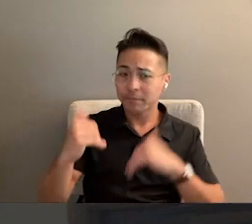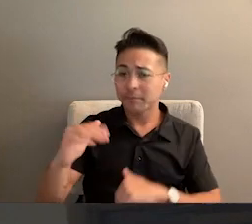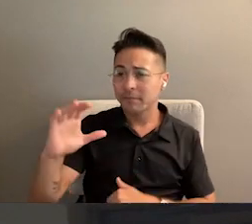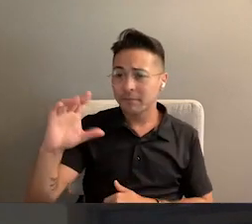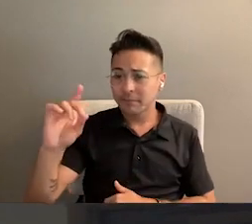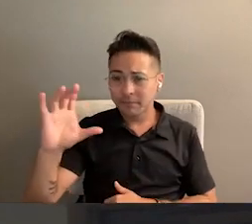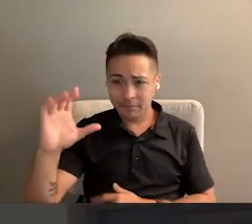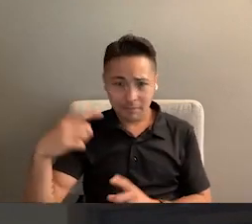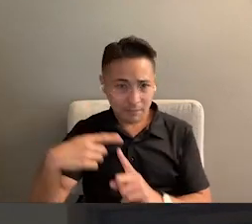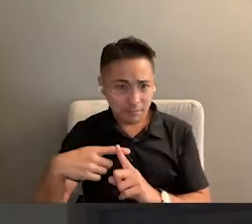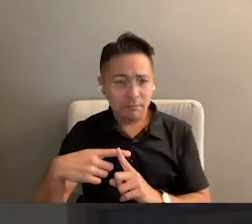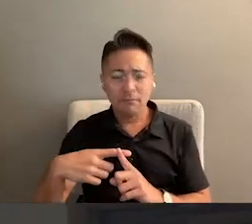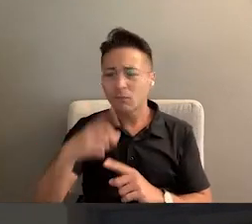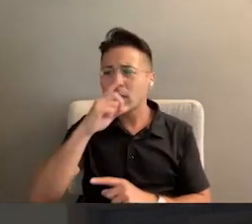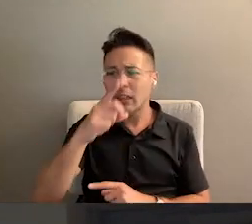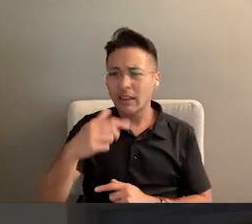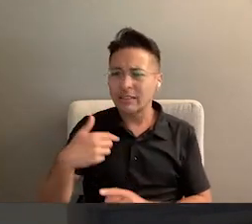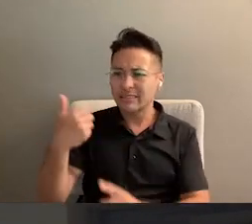job.